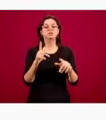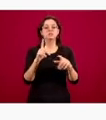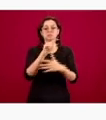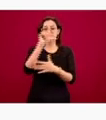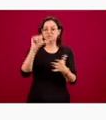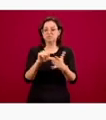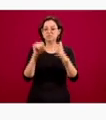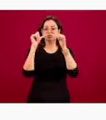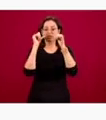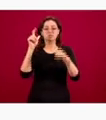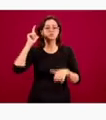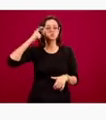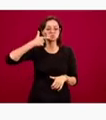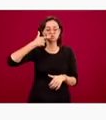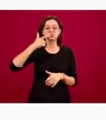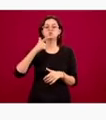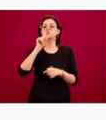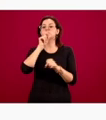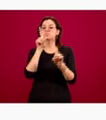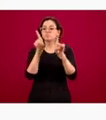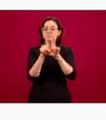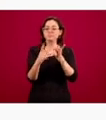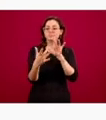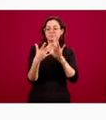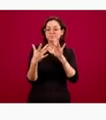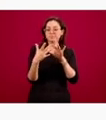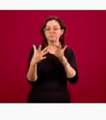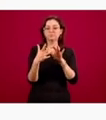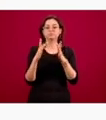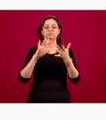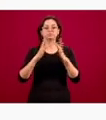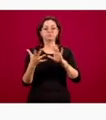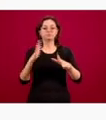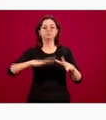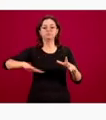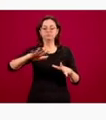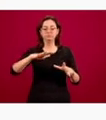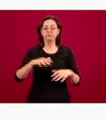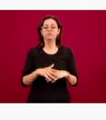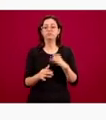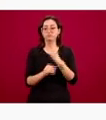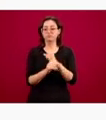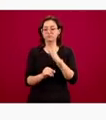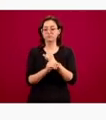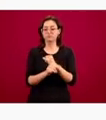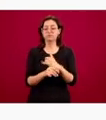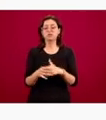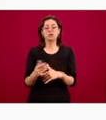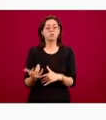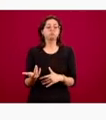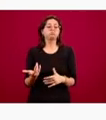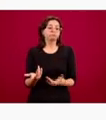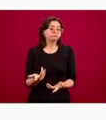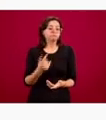live presentations, they're providing phone assistance, they're doing